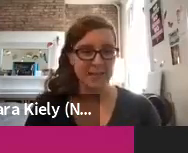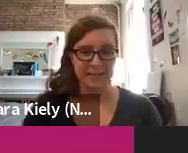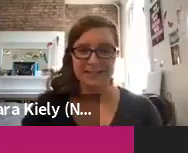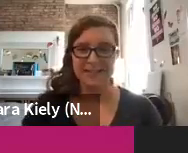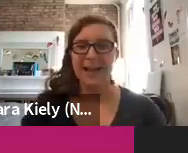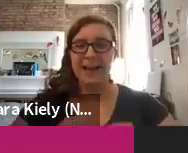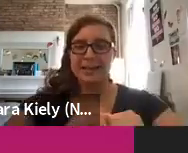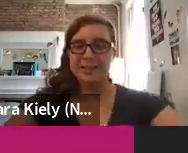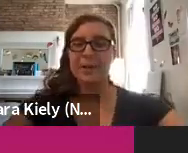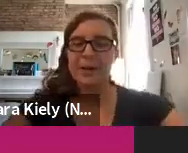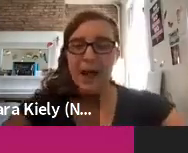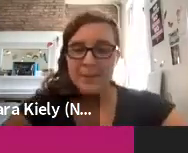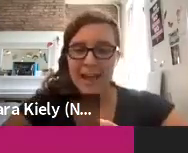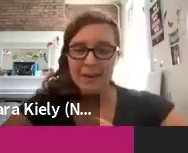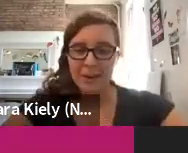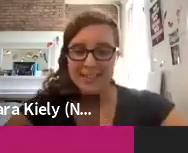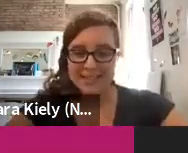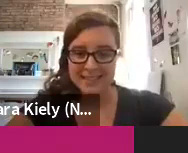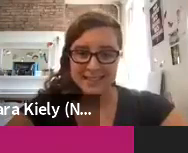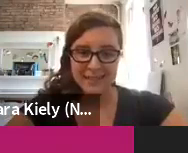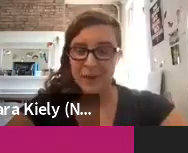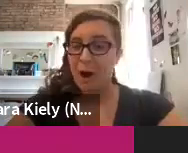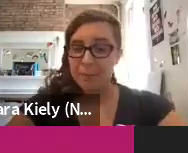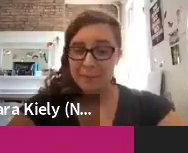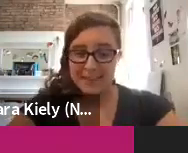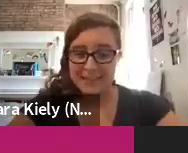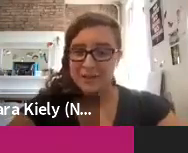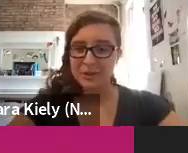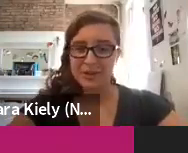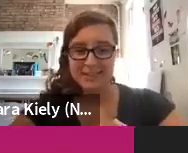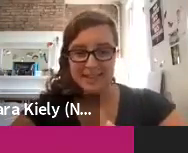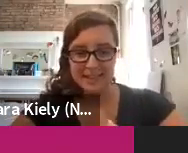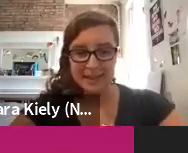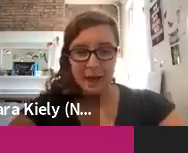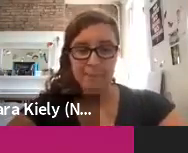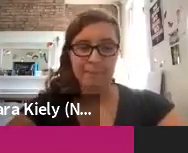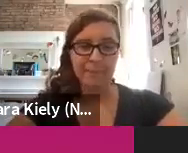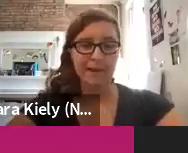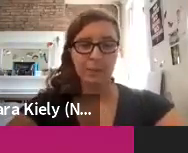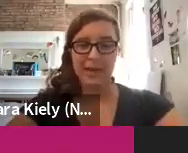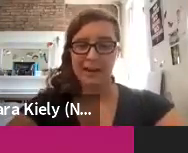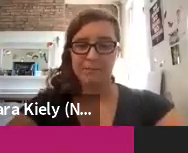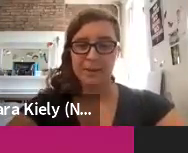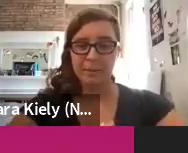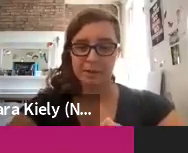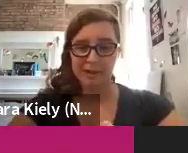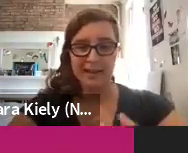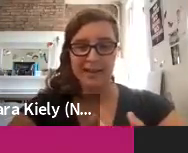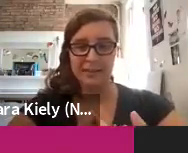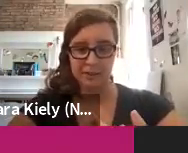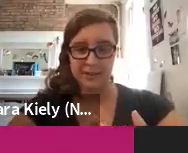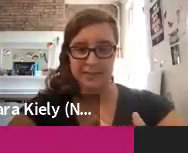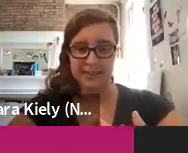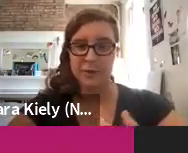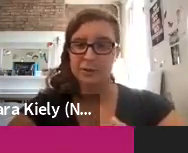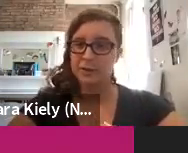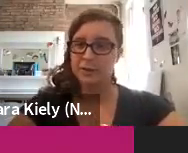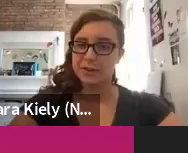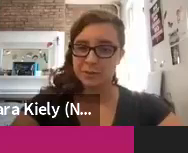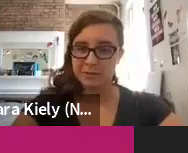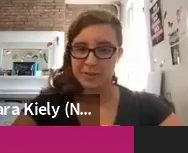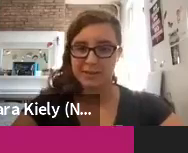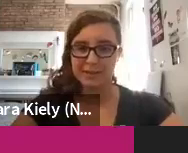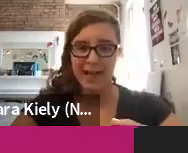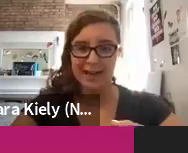wonderful speakers. So NAMI-NYC, we are based in New York City, but we have been providing services